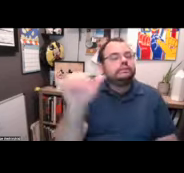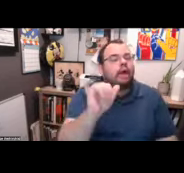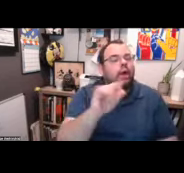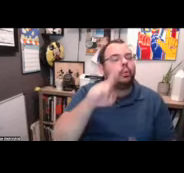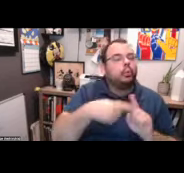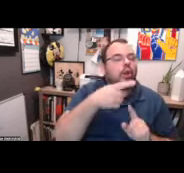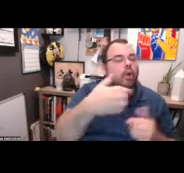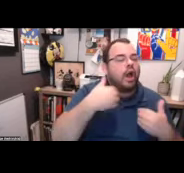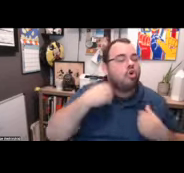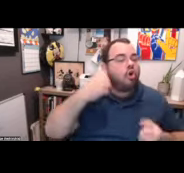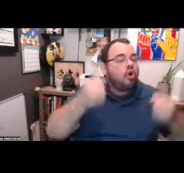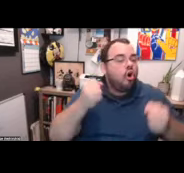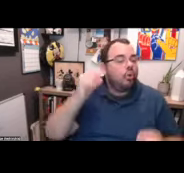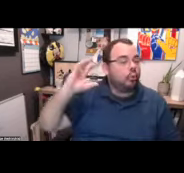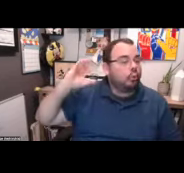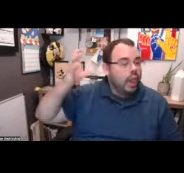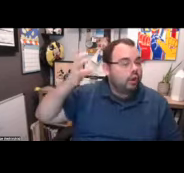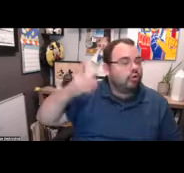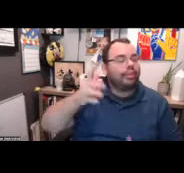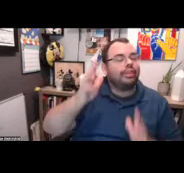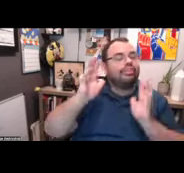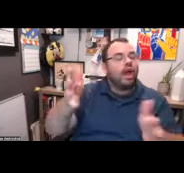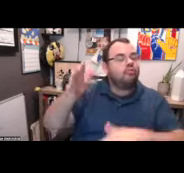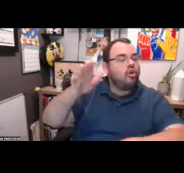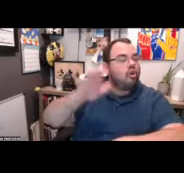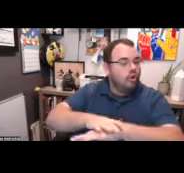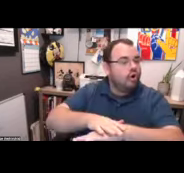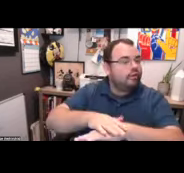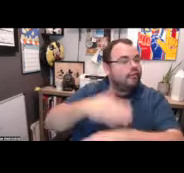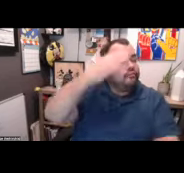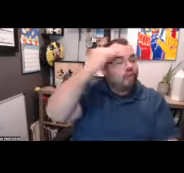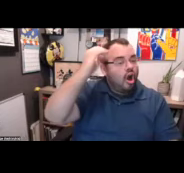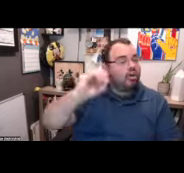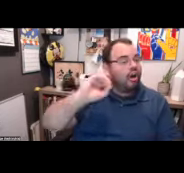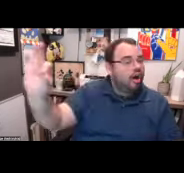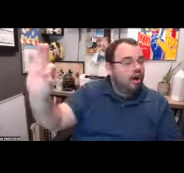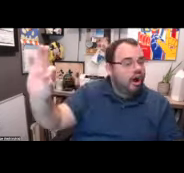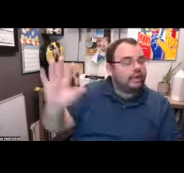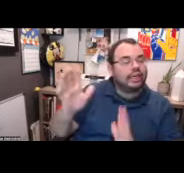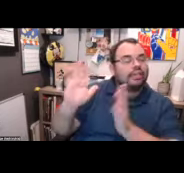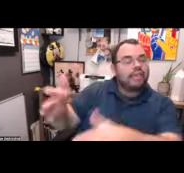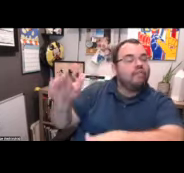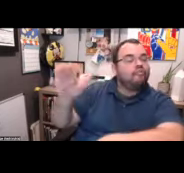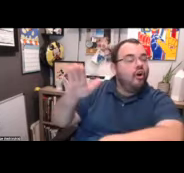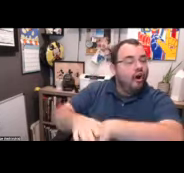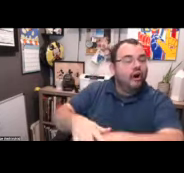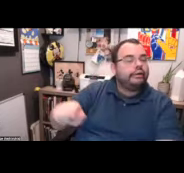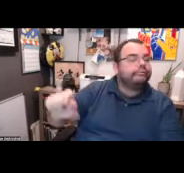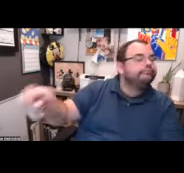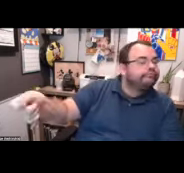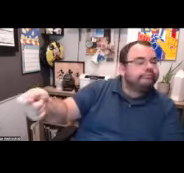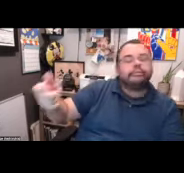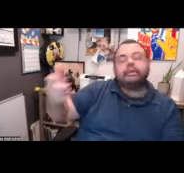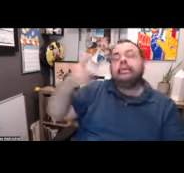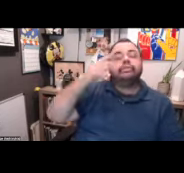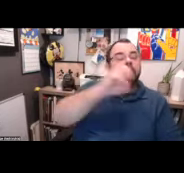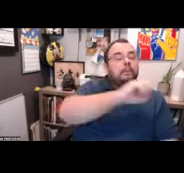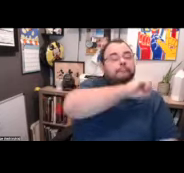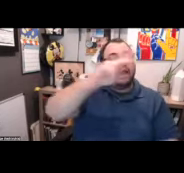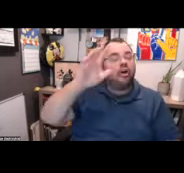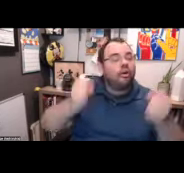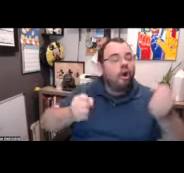Loud. Just like when you have a car radio and you left it on and you forgot to turn the radio off when you got out of your